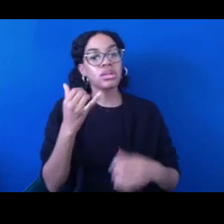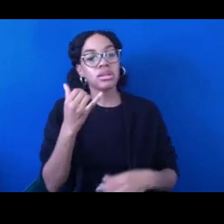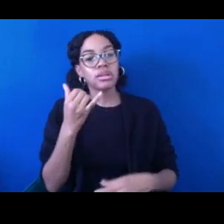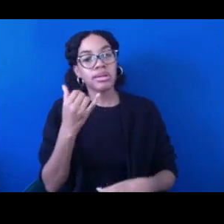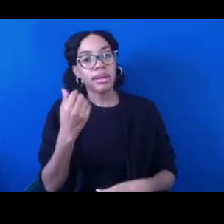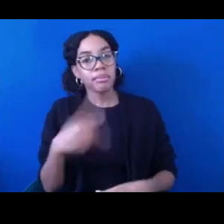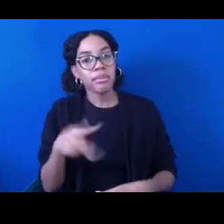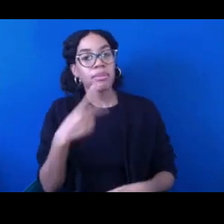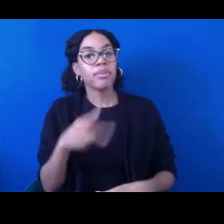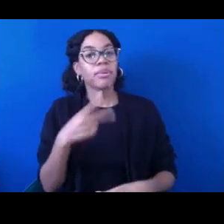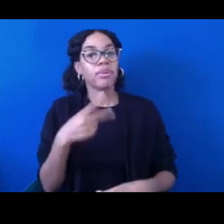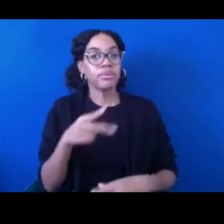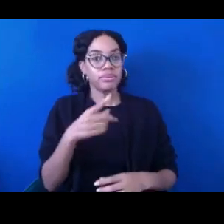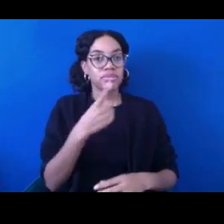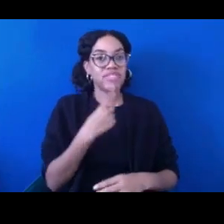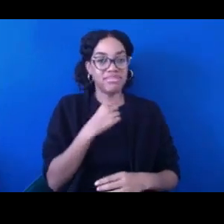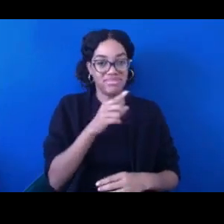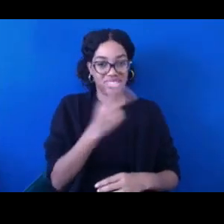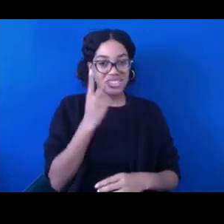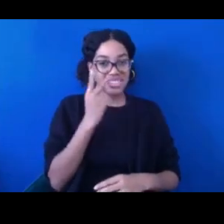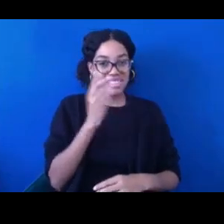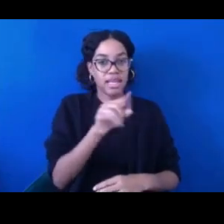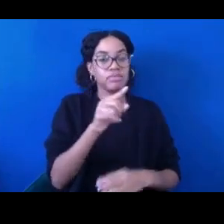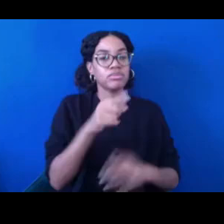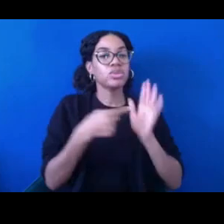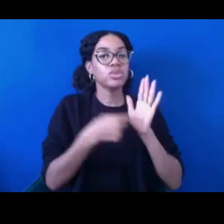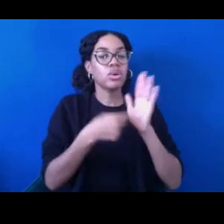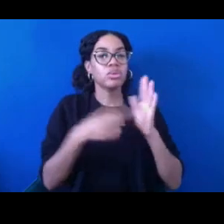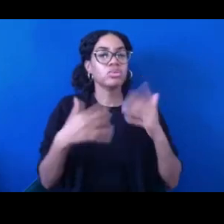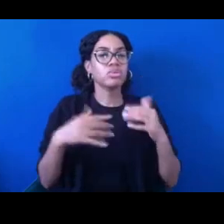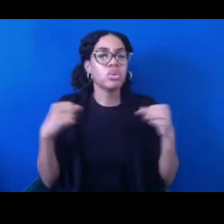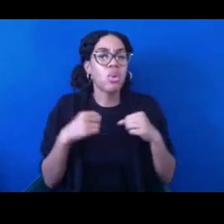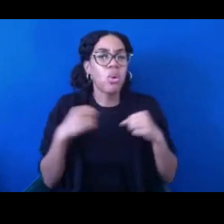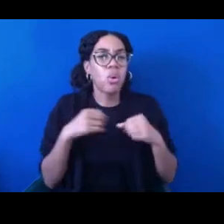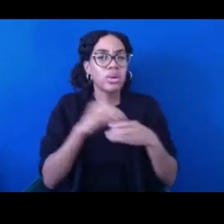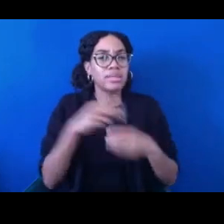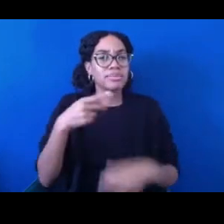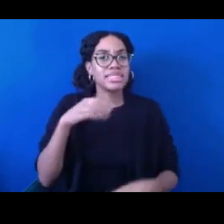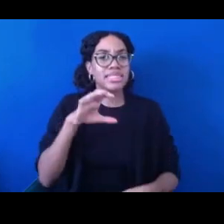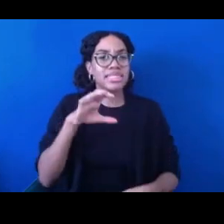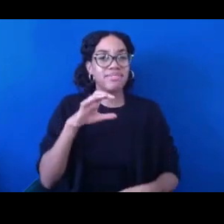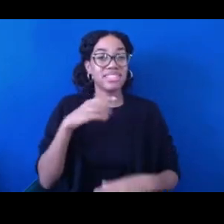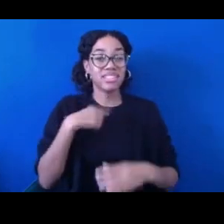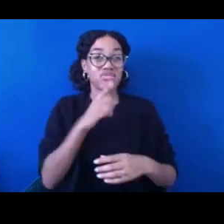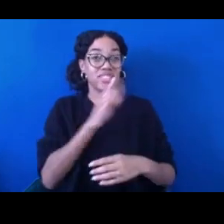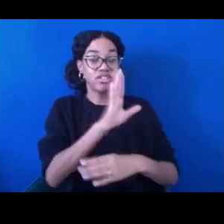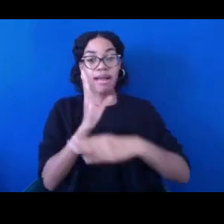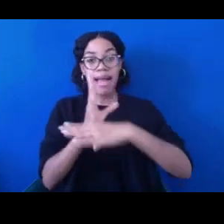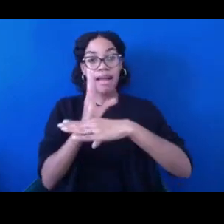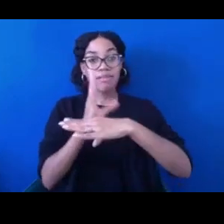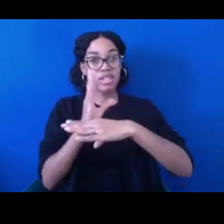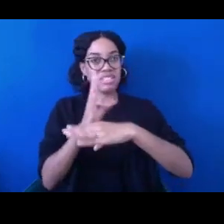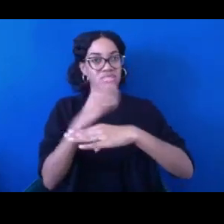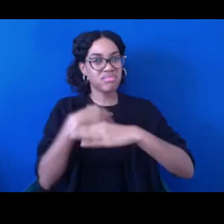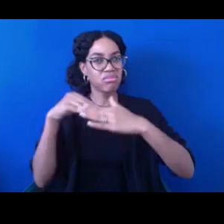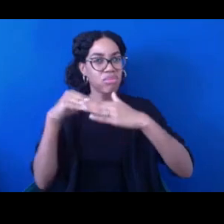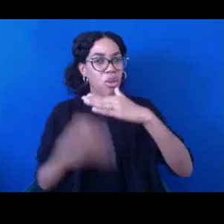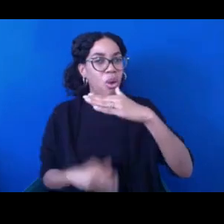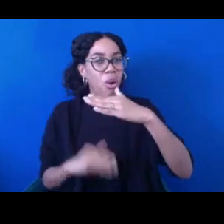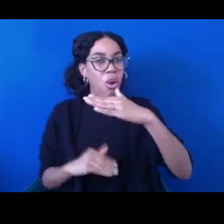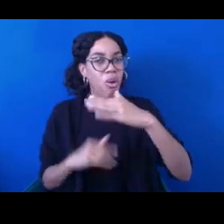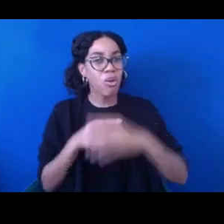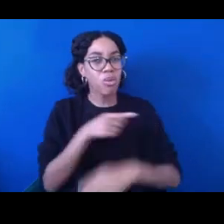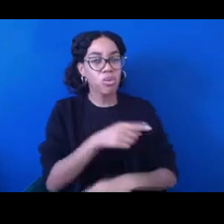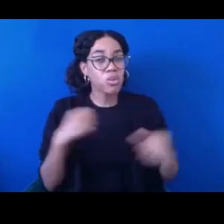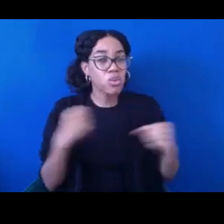you below normal temperatures in the Pacific. Why does that matter for us? Go to the image at the top right.